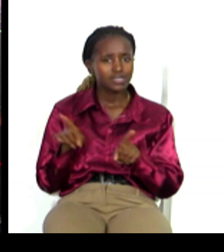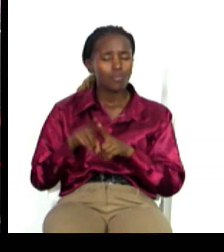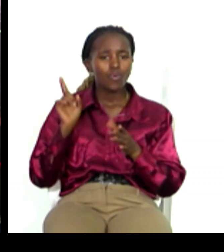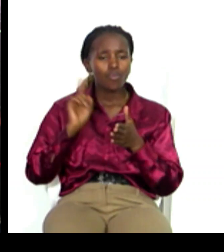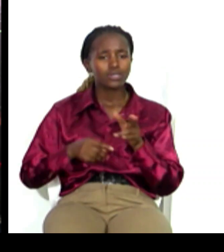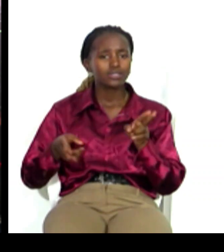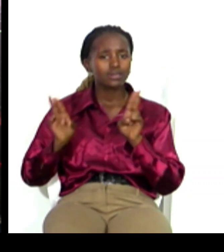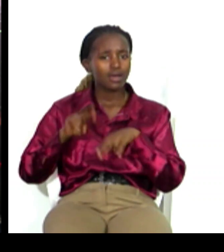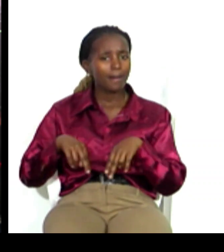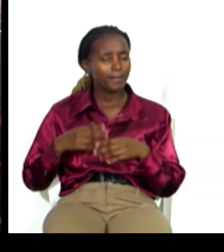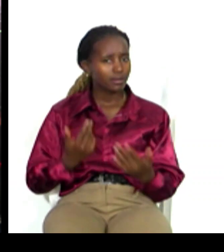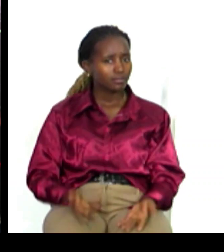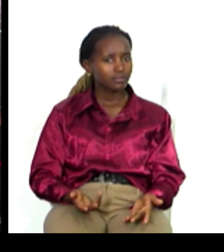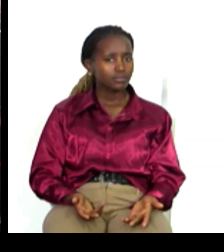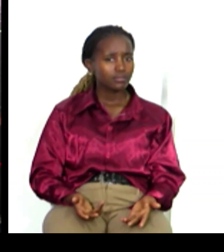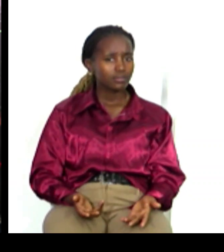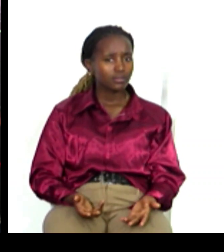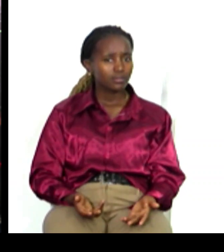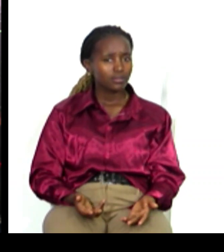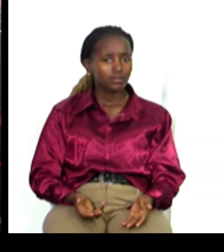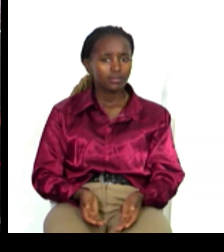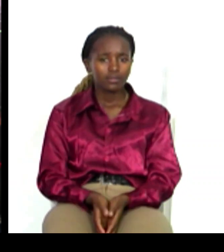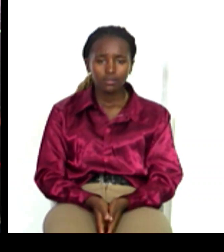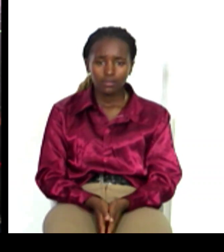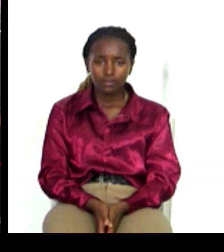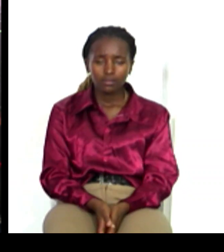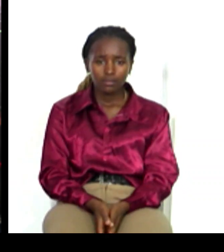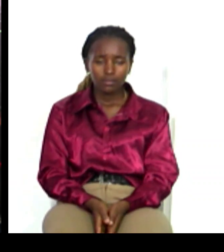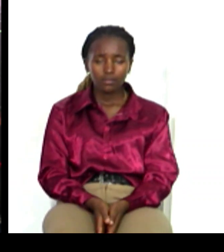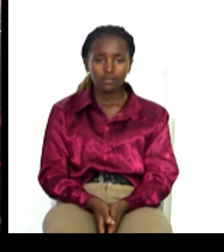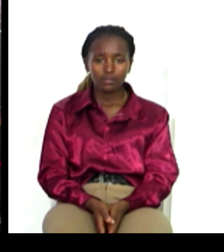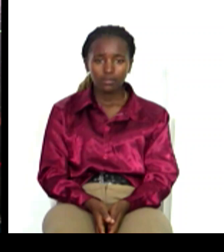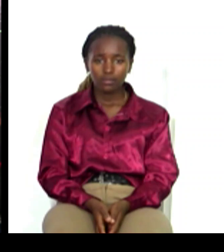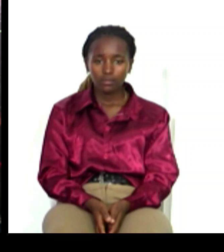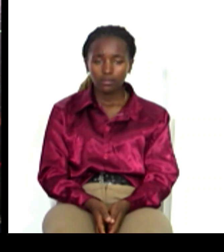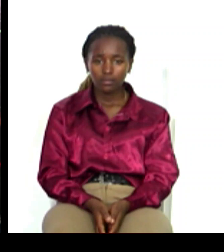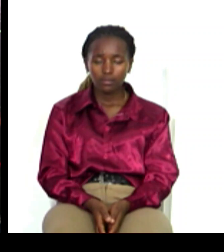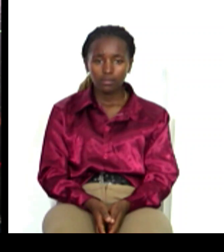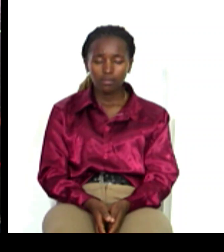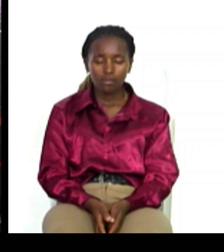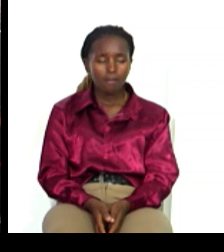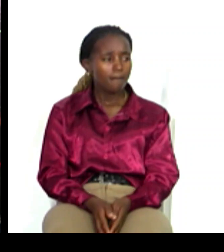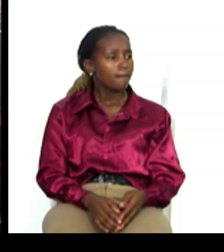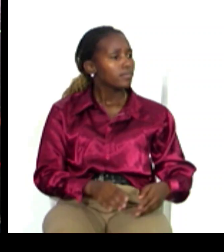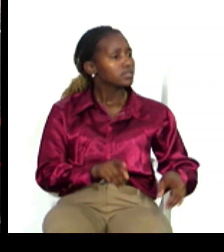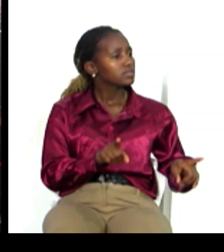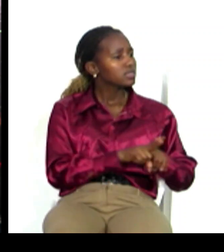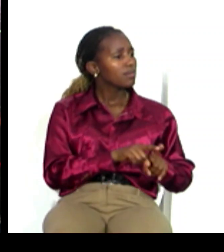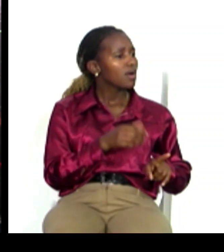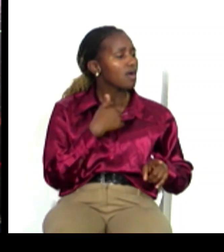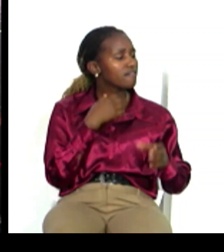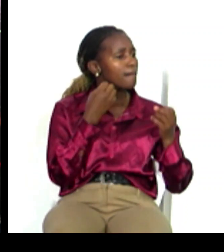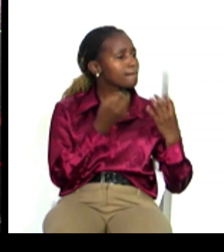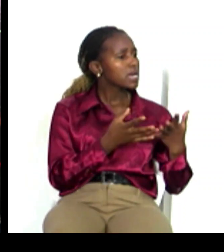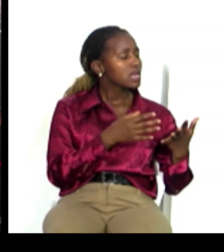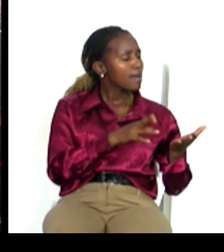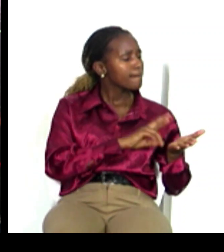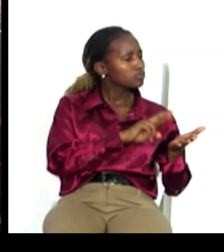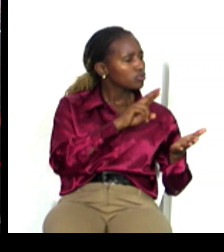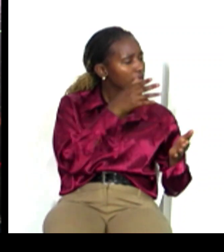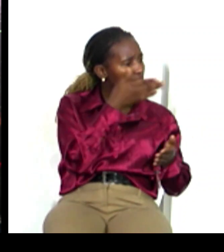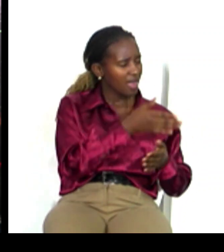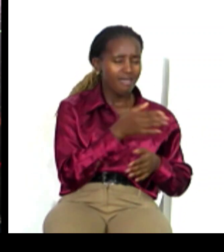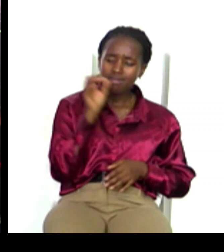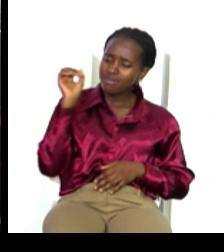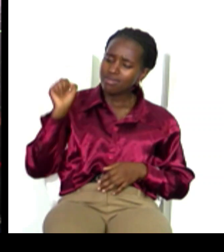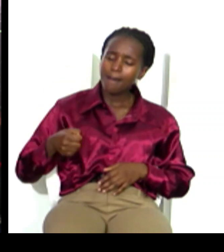a ghost city. Hakuna activity itakuwa ina happen. Is it true that there is a lot of minerals in Goma? Yes, there's a